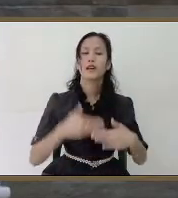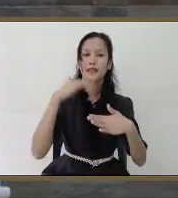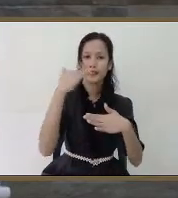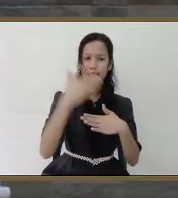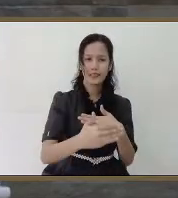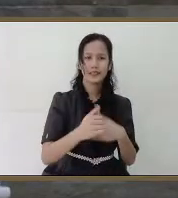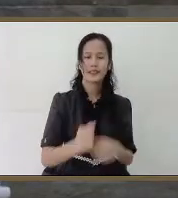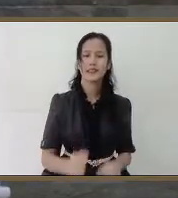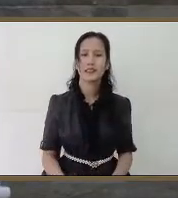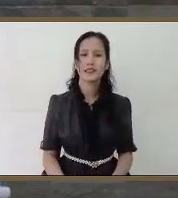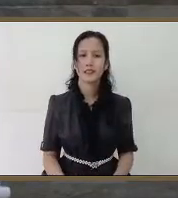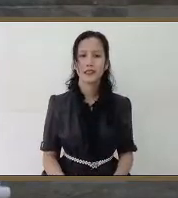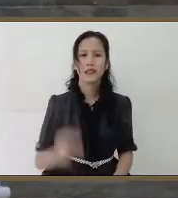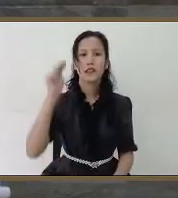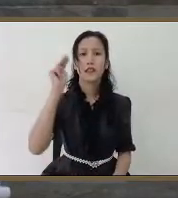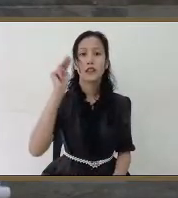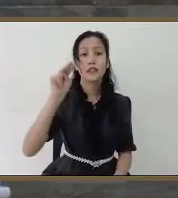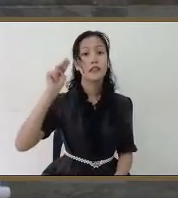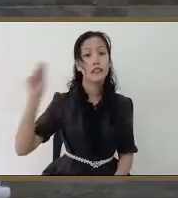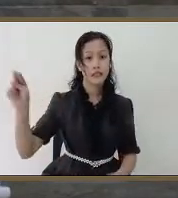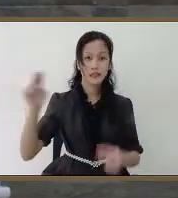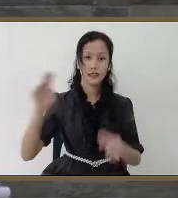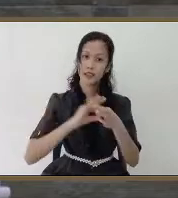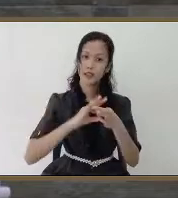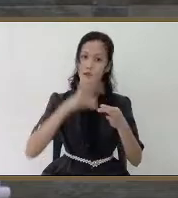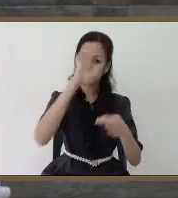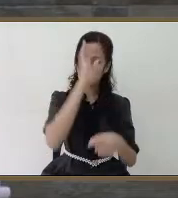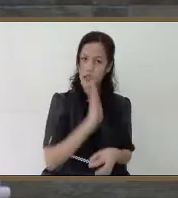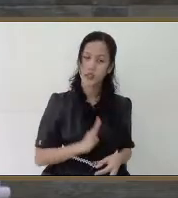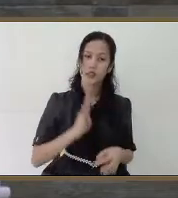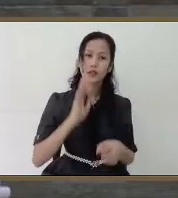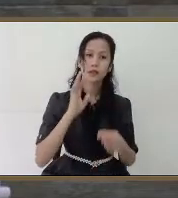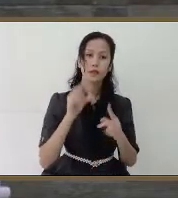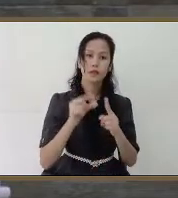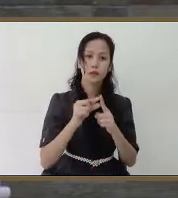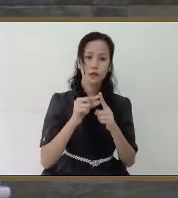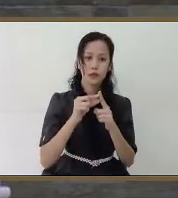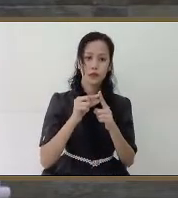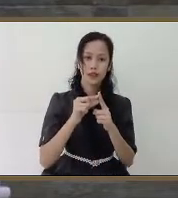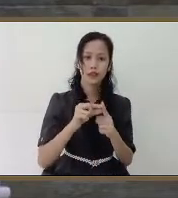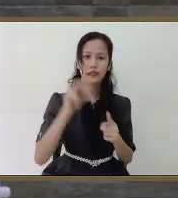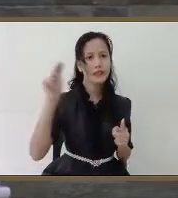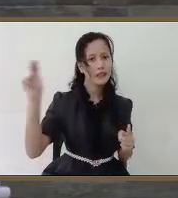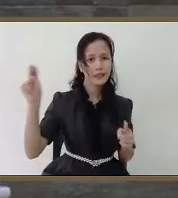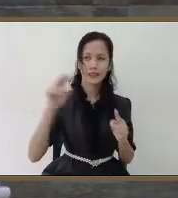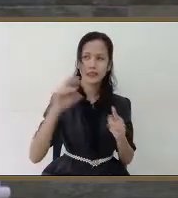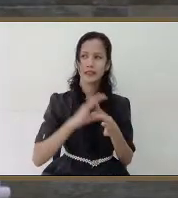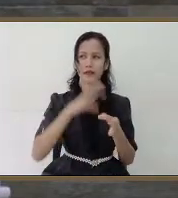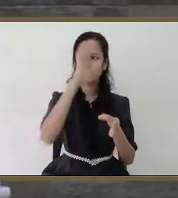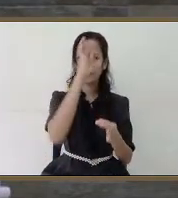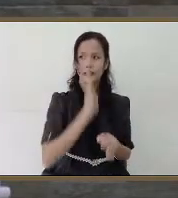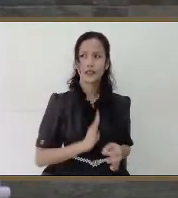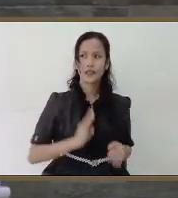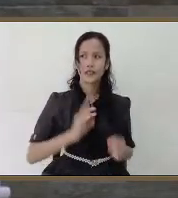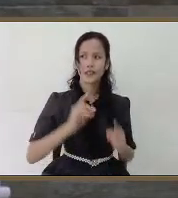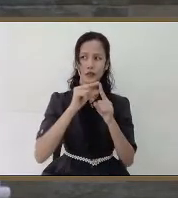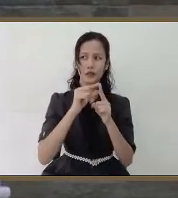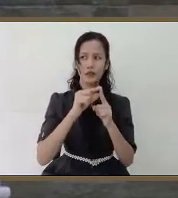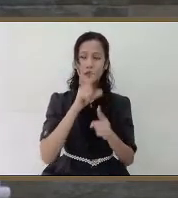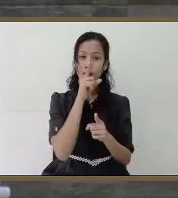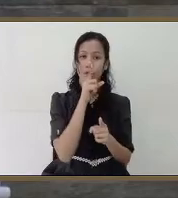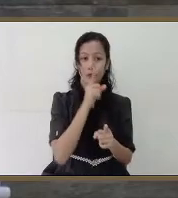sumunod is the need of God's word. Okay? The need of God's word. Siyempre, pag tinitest ang